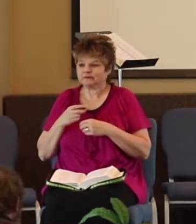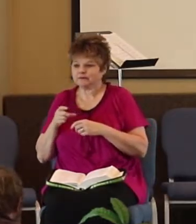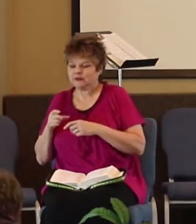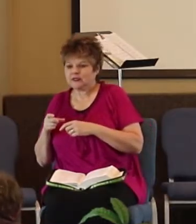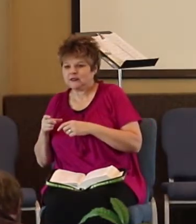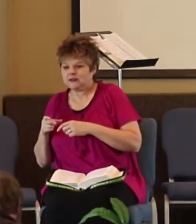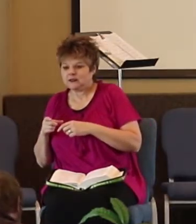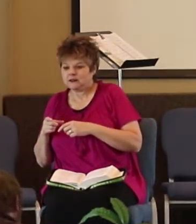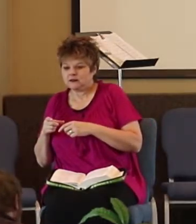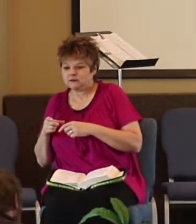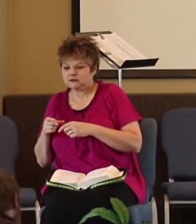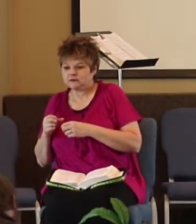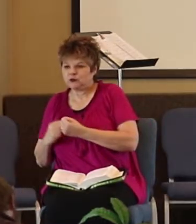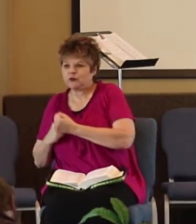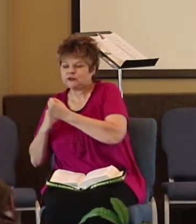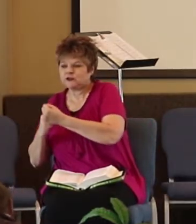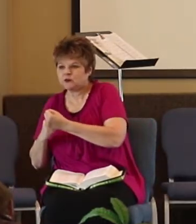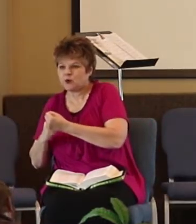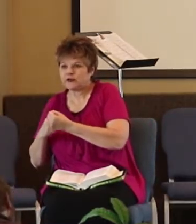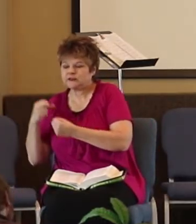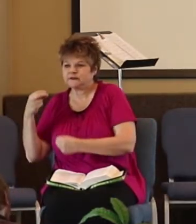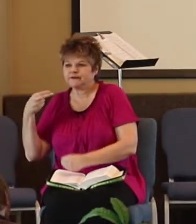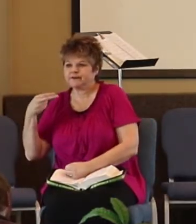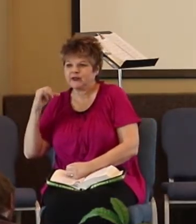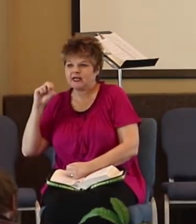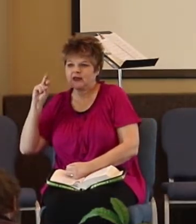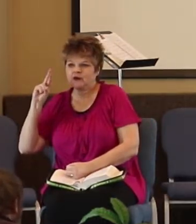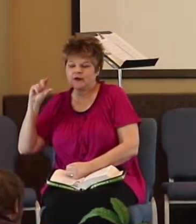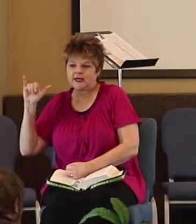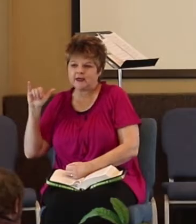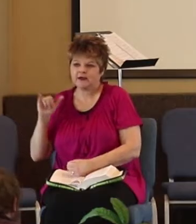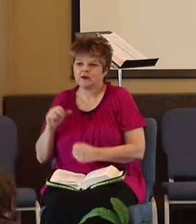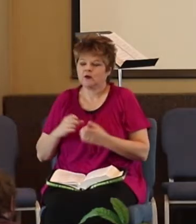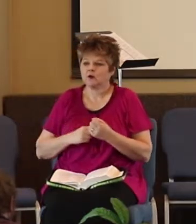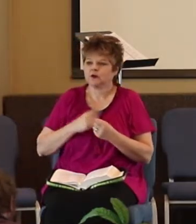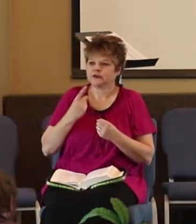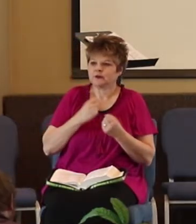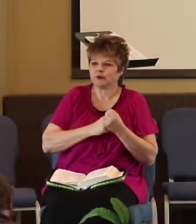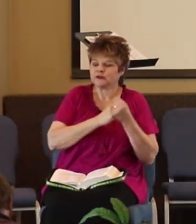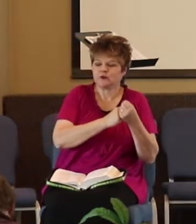or someone supports nobody. And I gotta tell you,